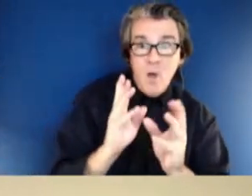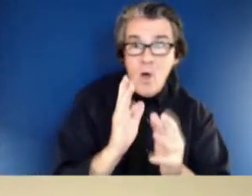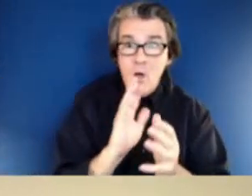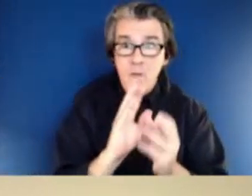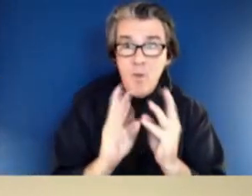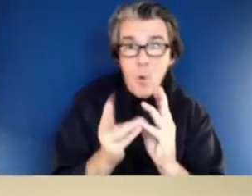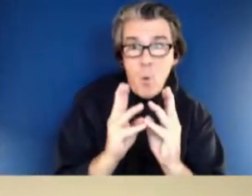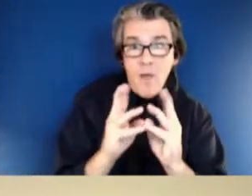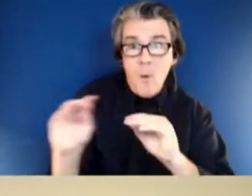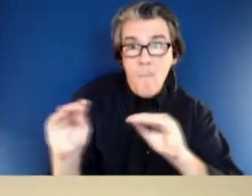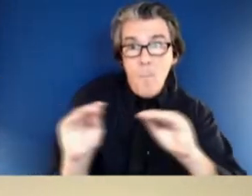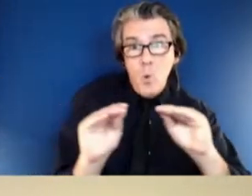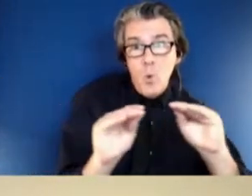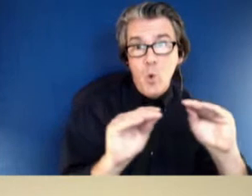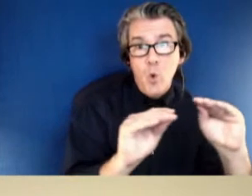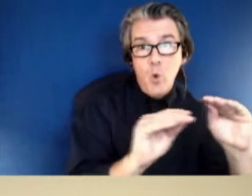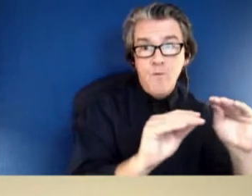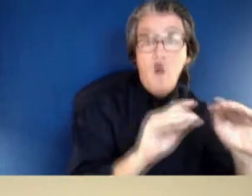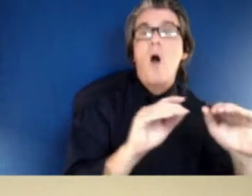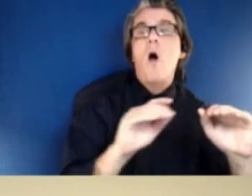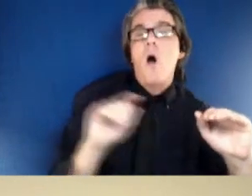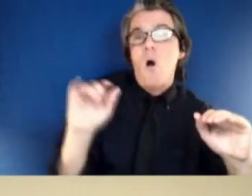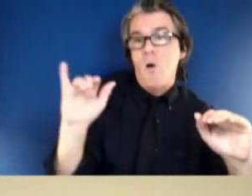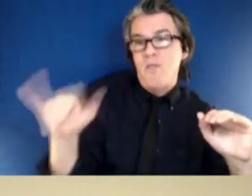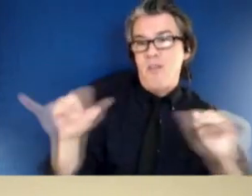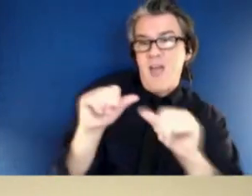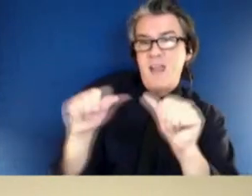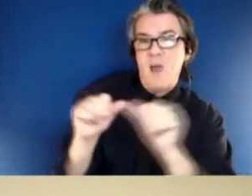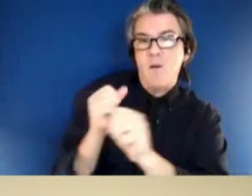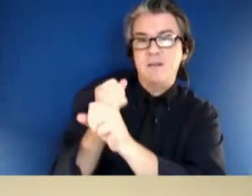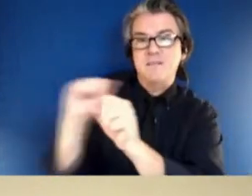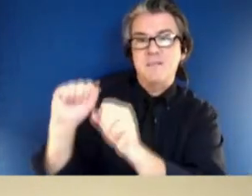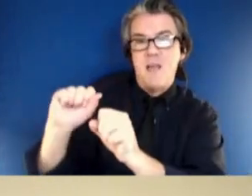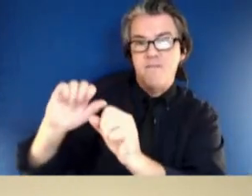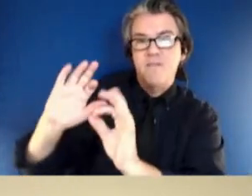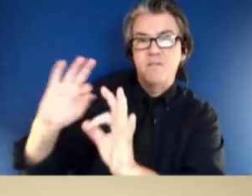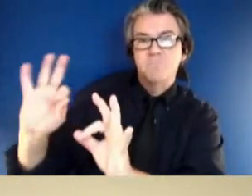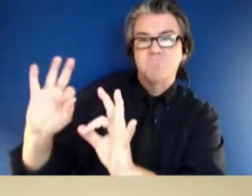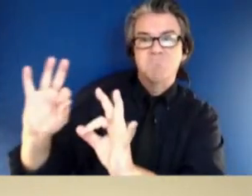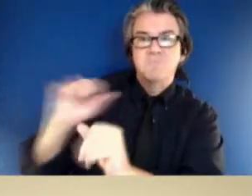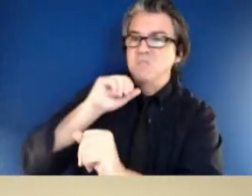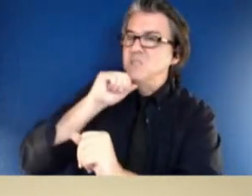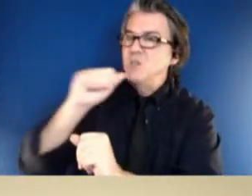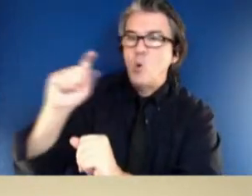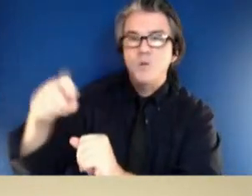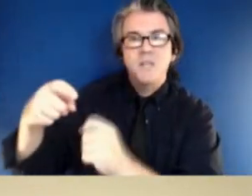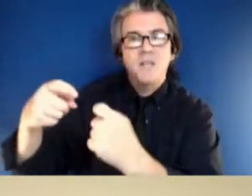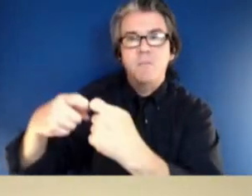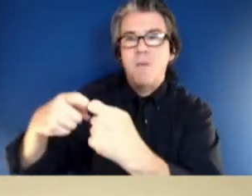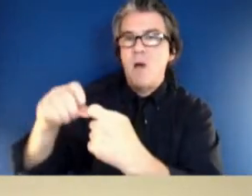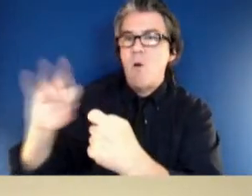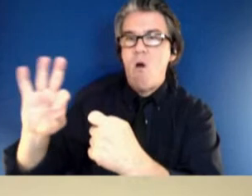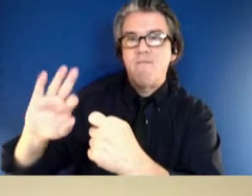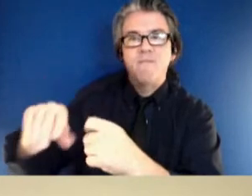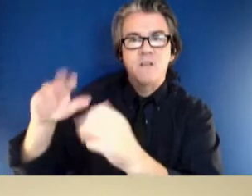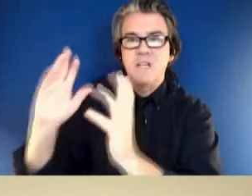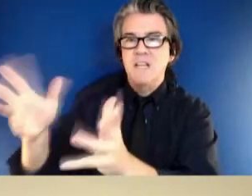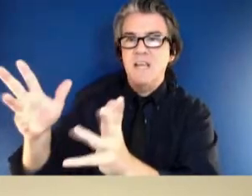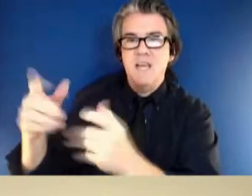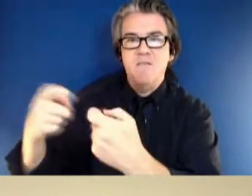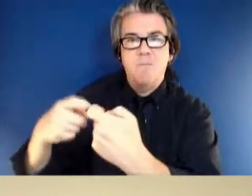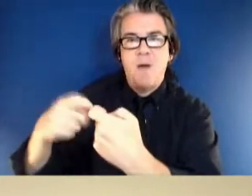final notifications to the customers and communities that we serve, who we believe will be shut off.